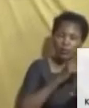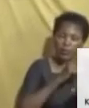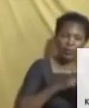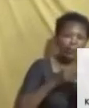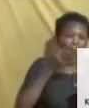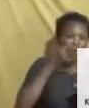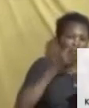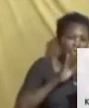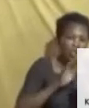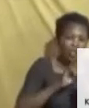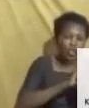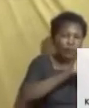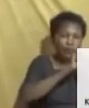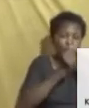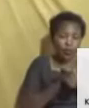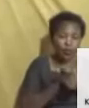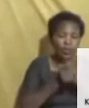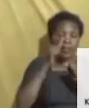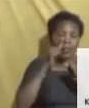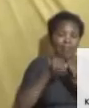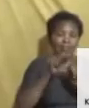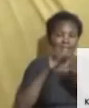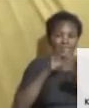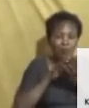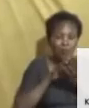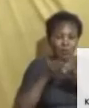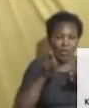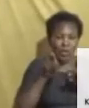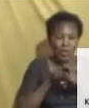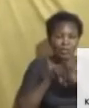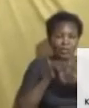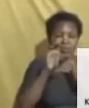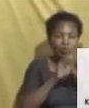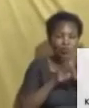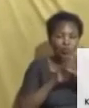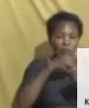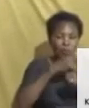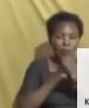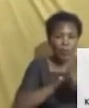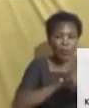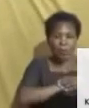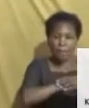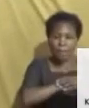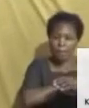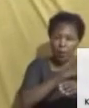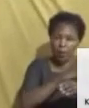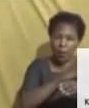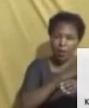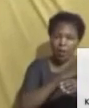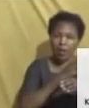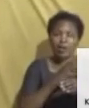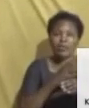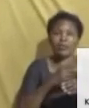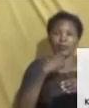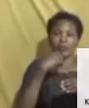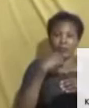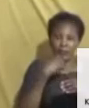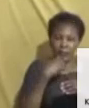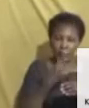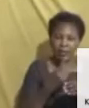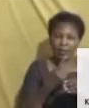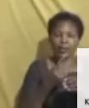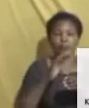Revolution, that entity as the constitution-making power is referred to pouvoir constituant.